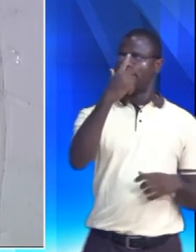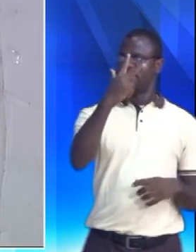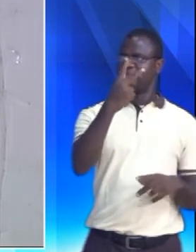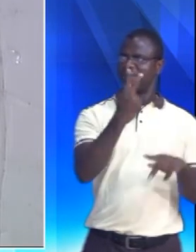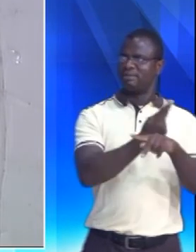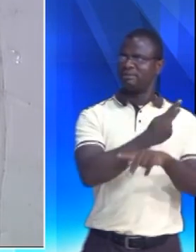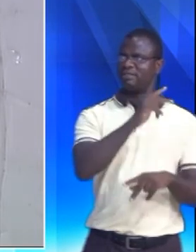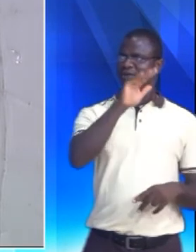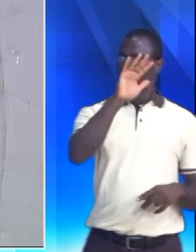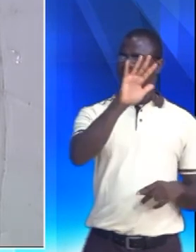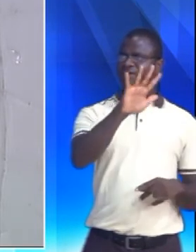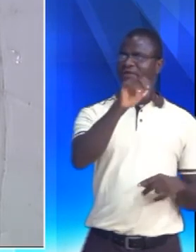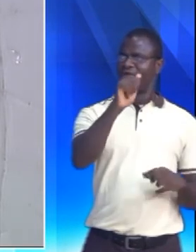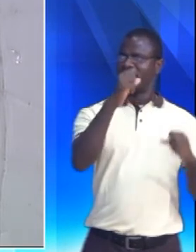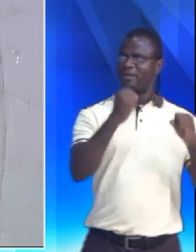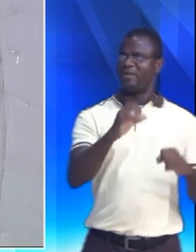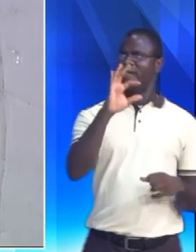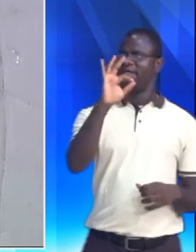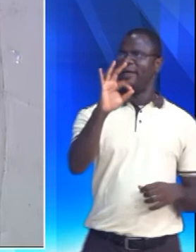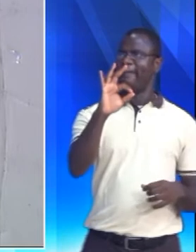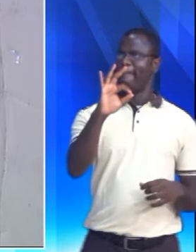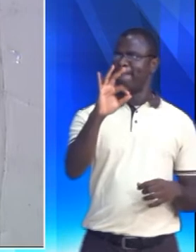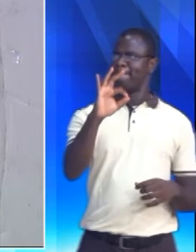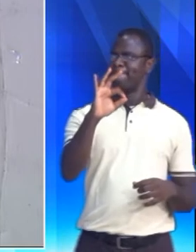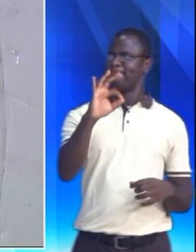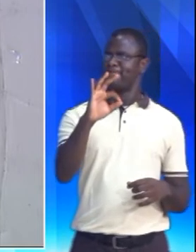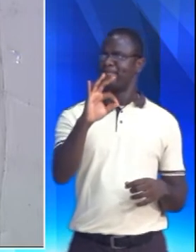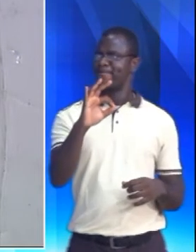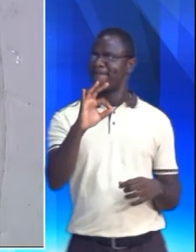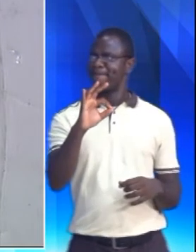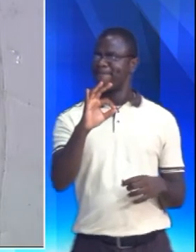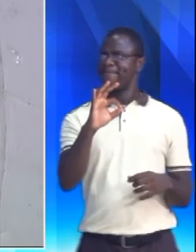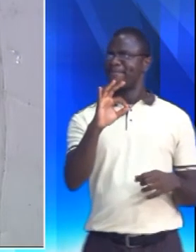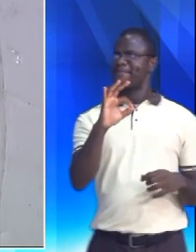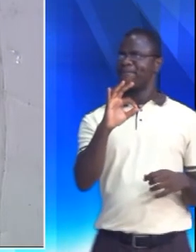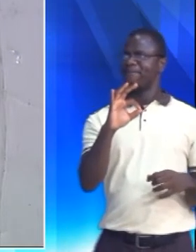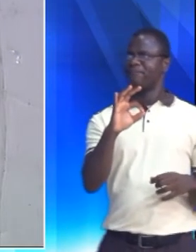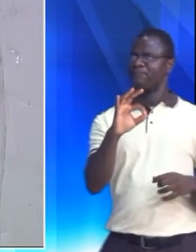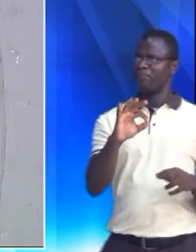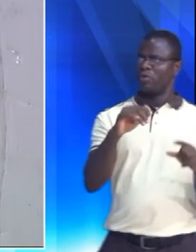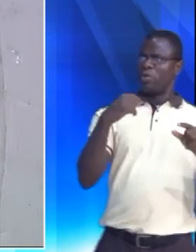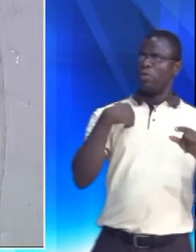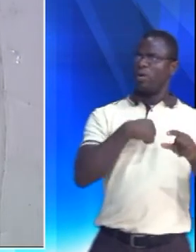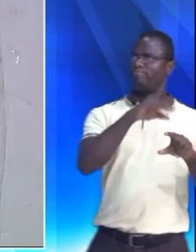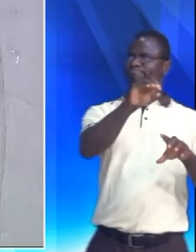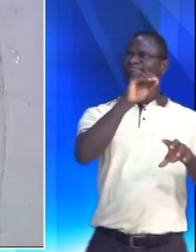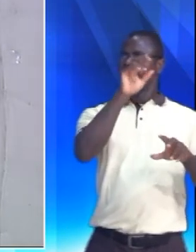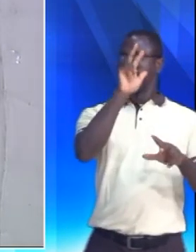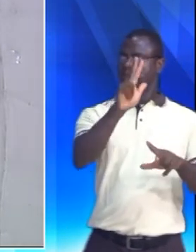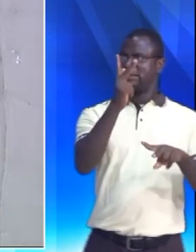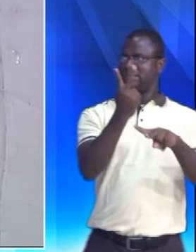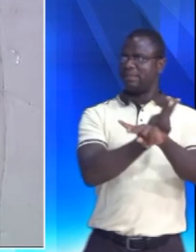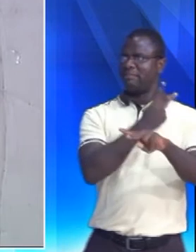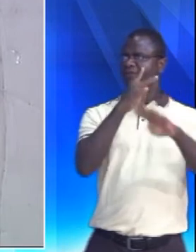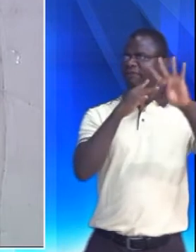multiply the coefficient first before the variables. The coefficients in these examples are